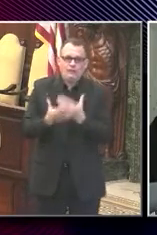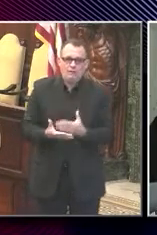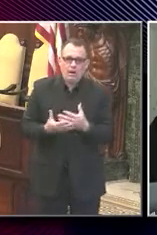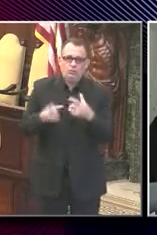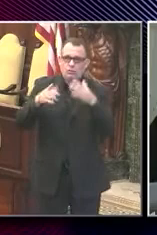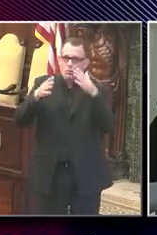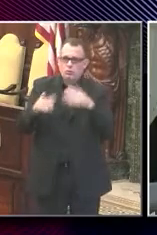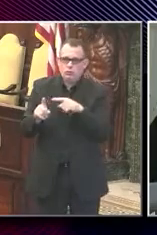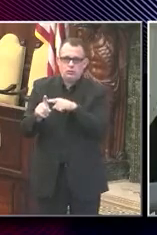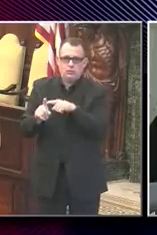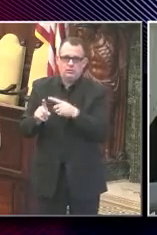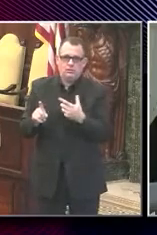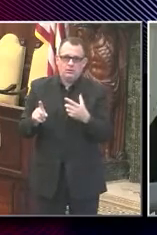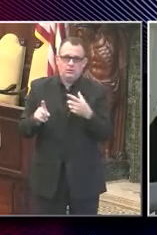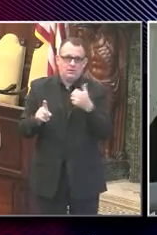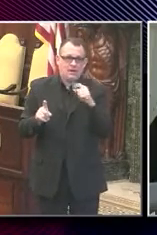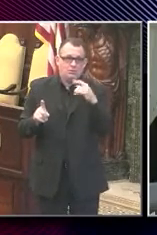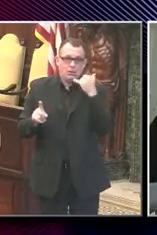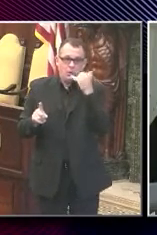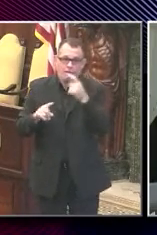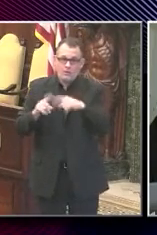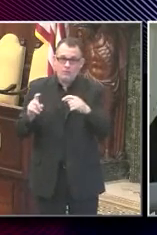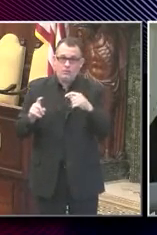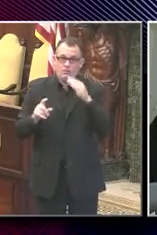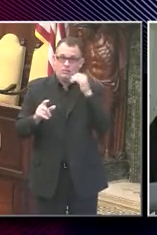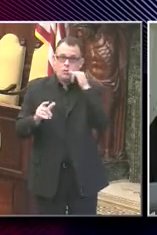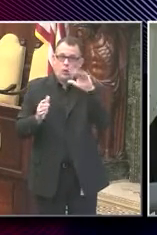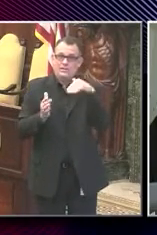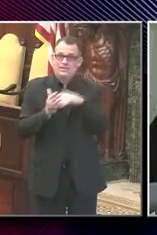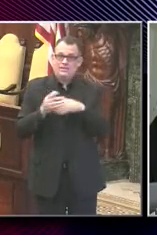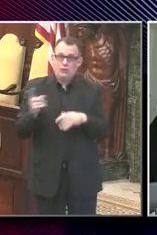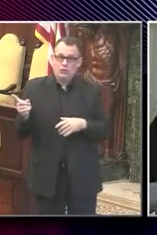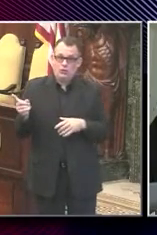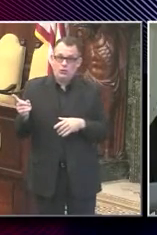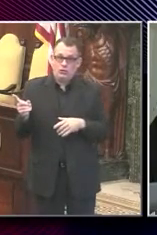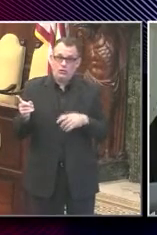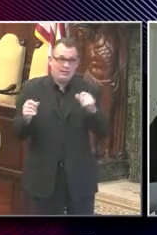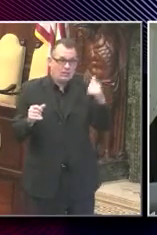anybody can call our public health call center to ensure that it's real. That's